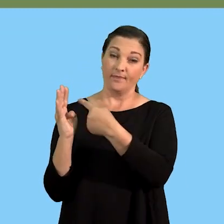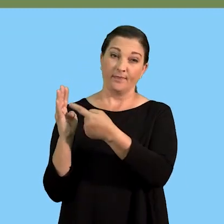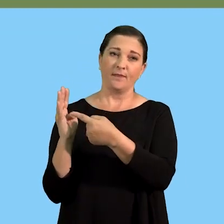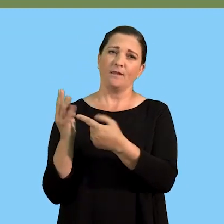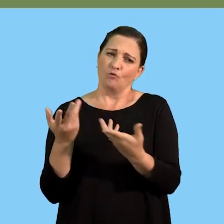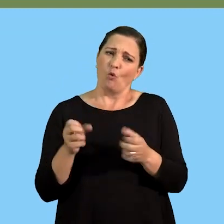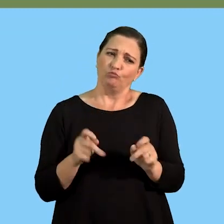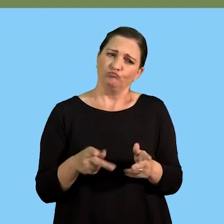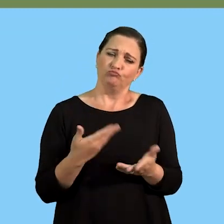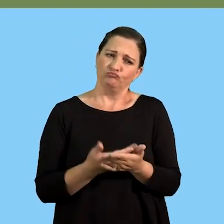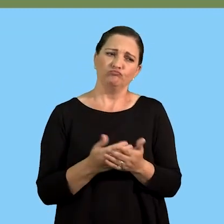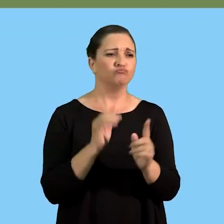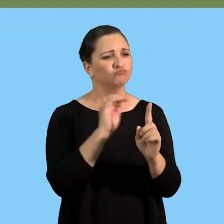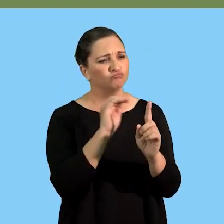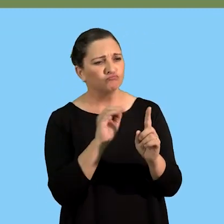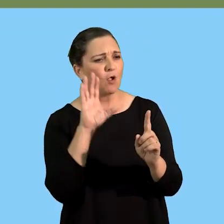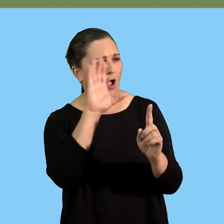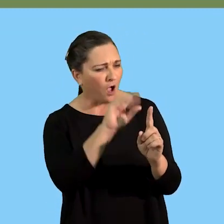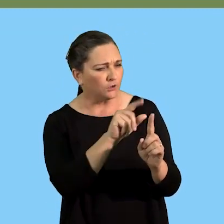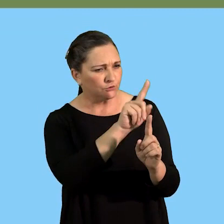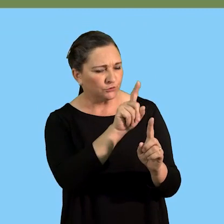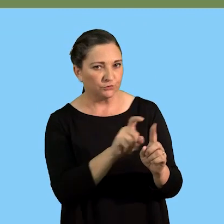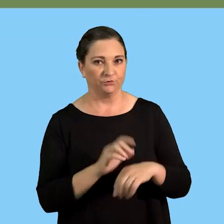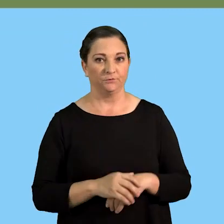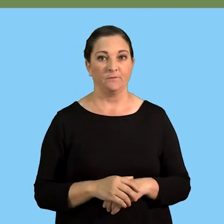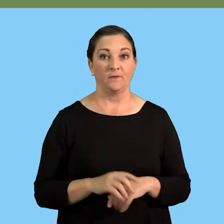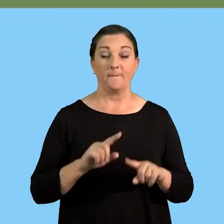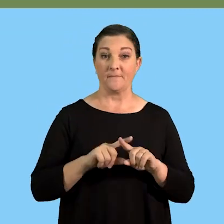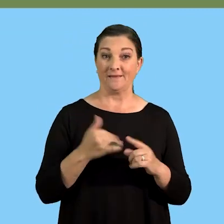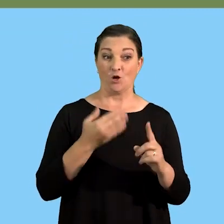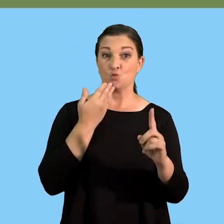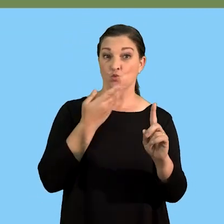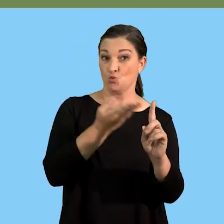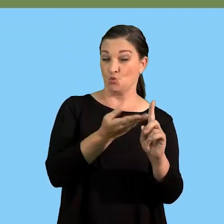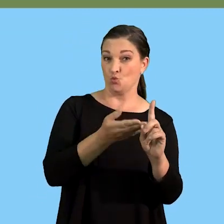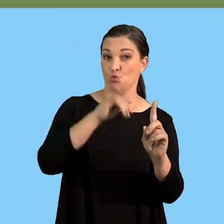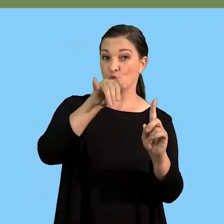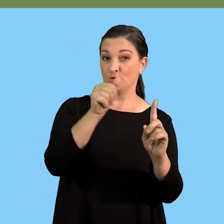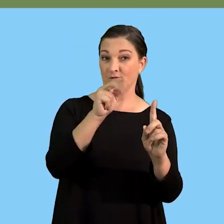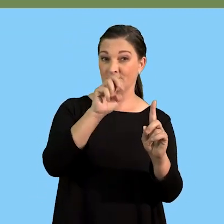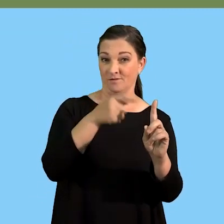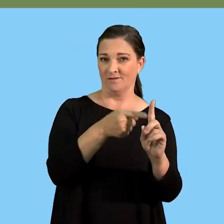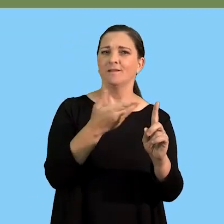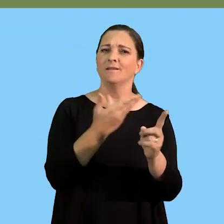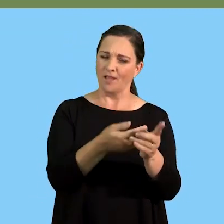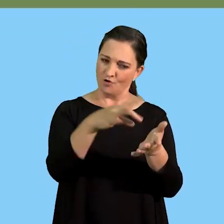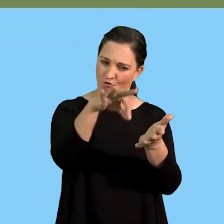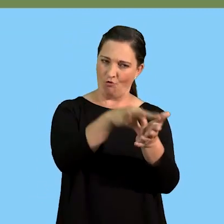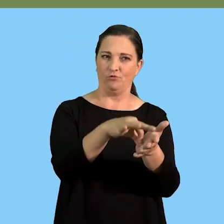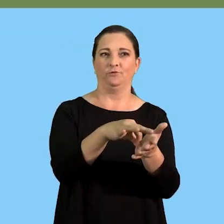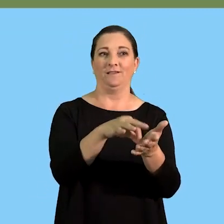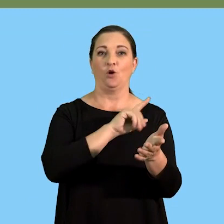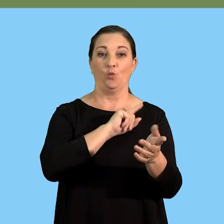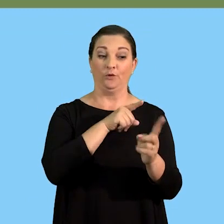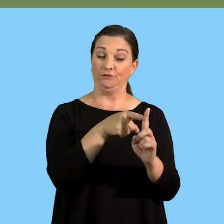the opportunity to ask questions. Jane, the successful candidate, was given an